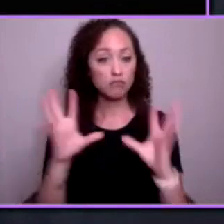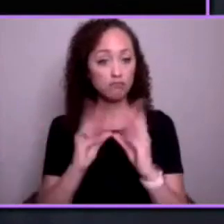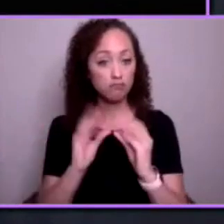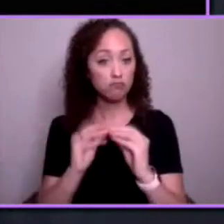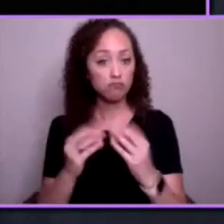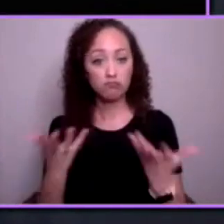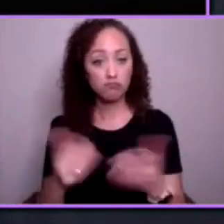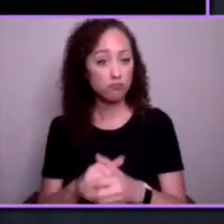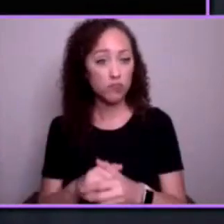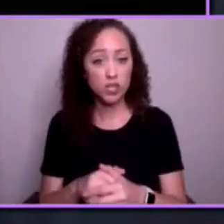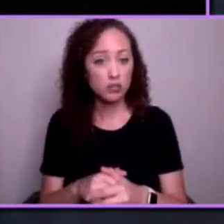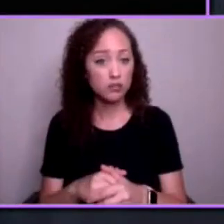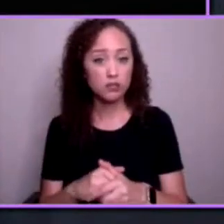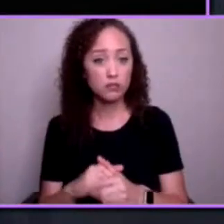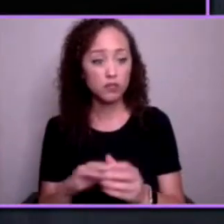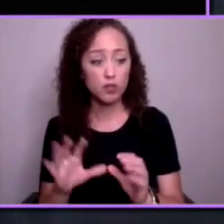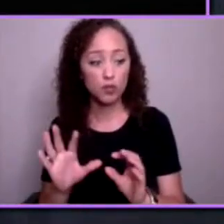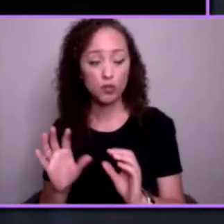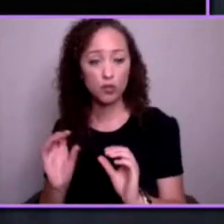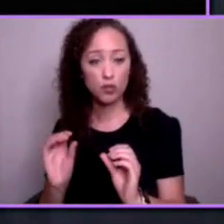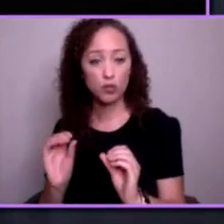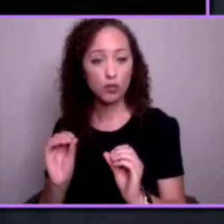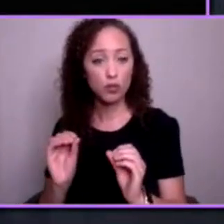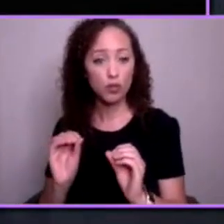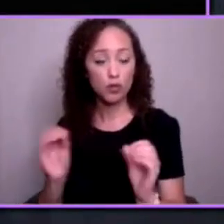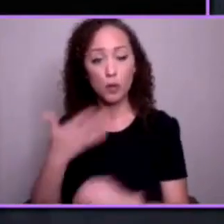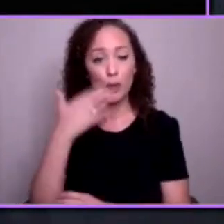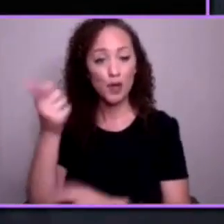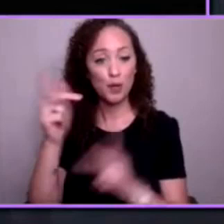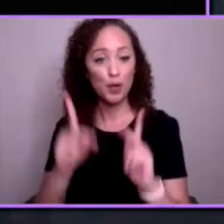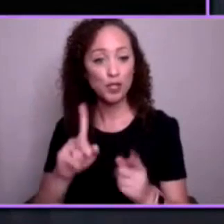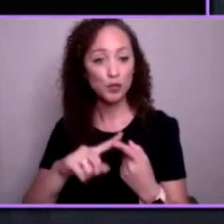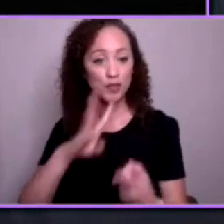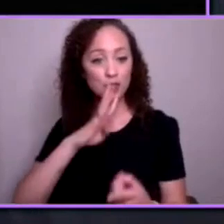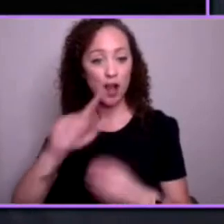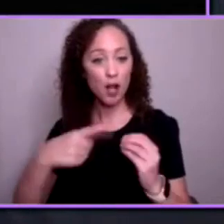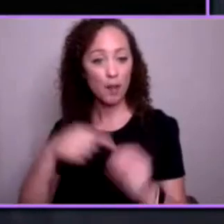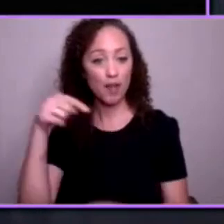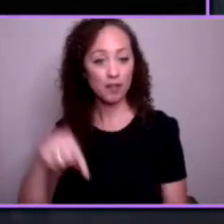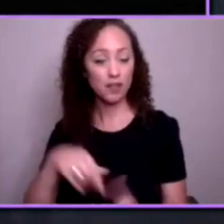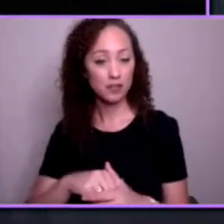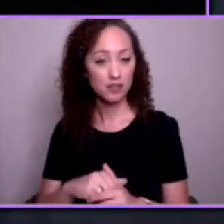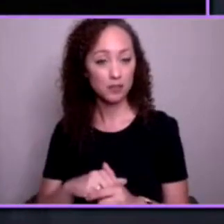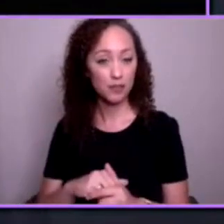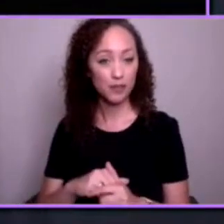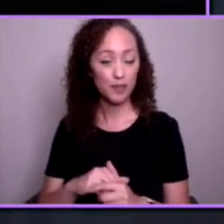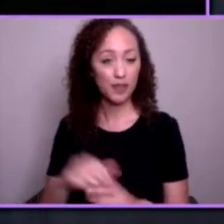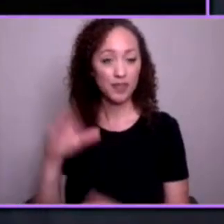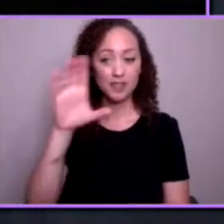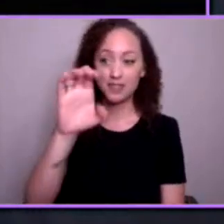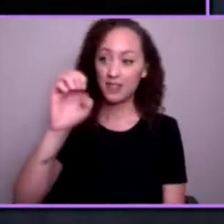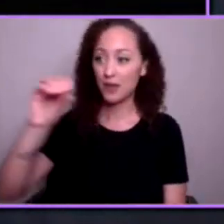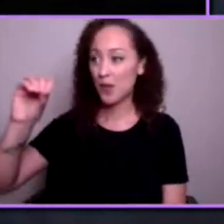There's nobody better person to talk about this. Who can bridge both the corporate world and